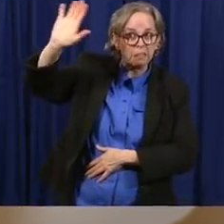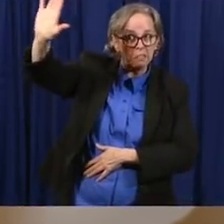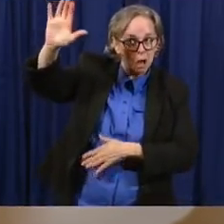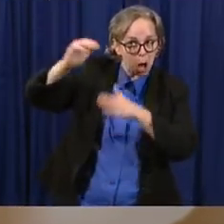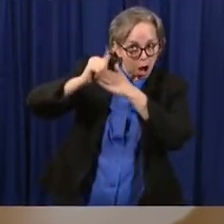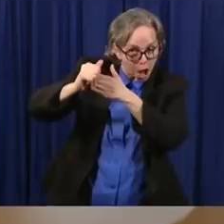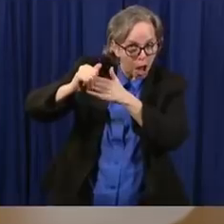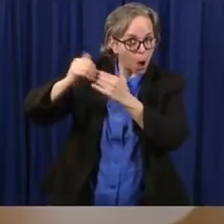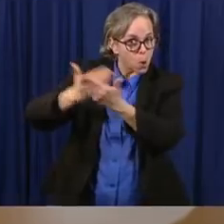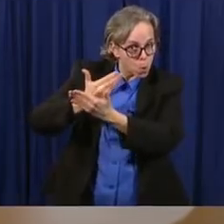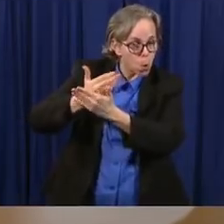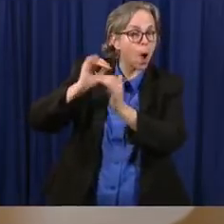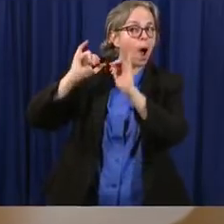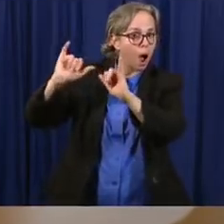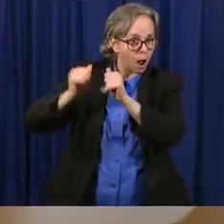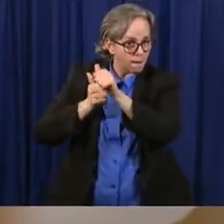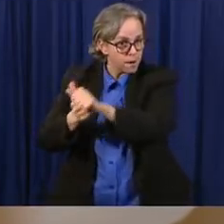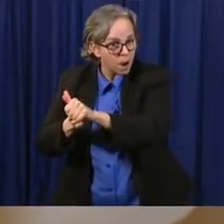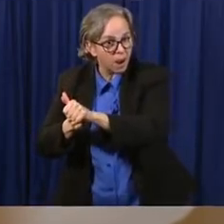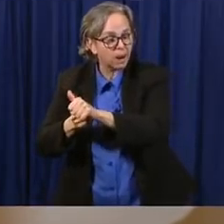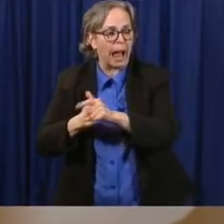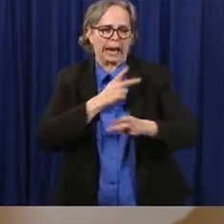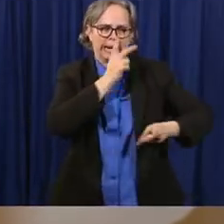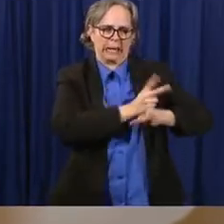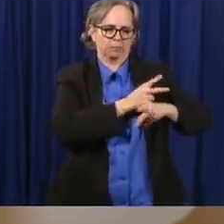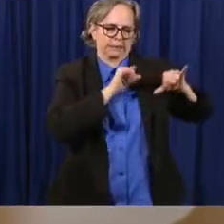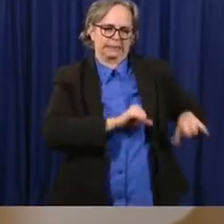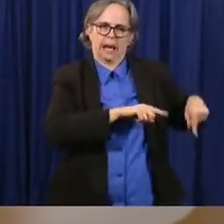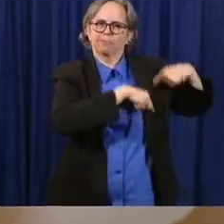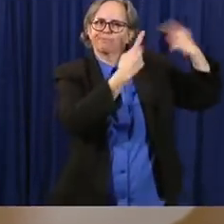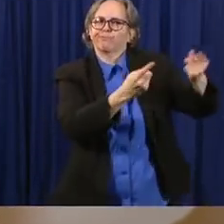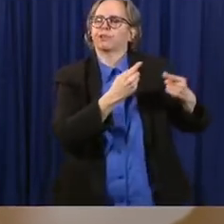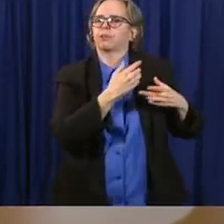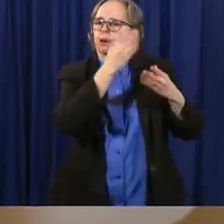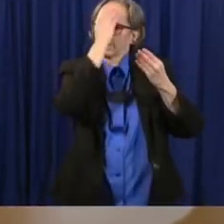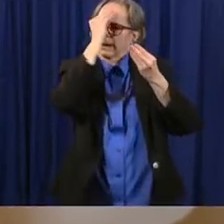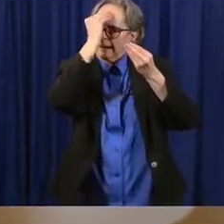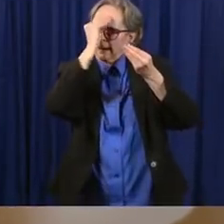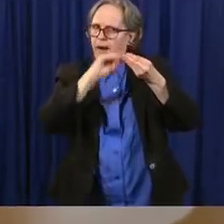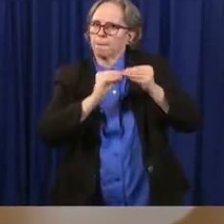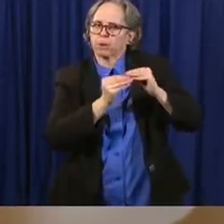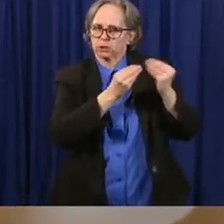and we will do that, but we will break those numbers out.